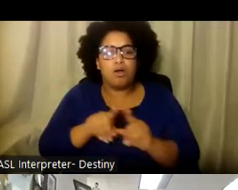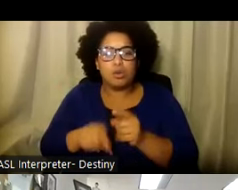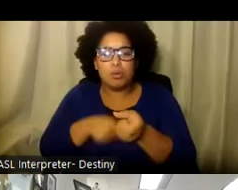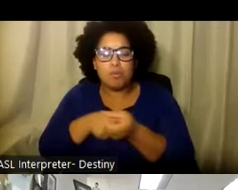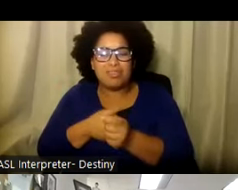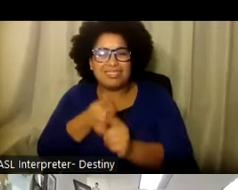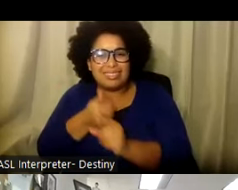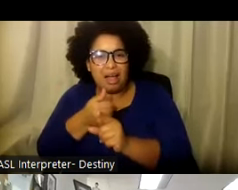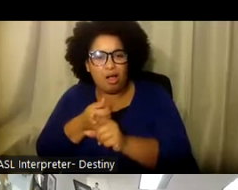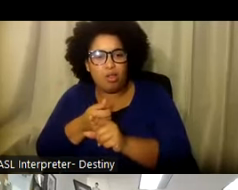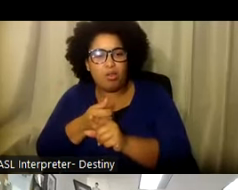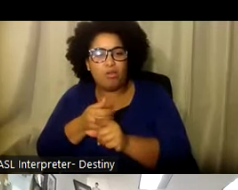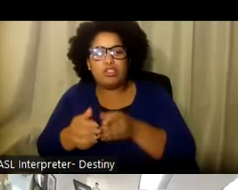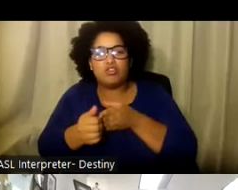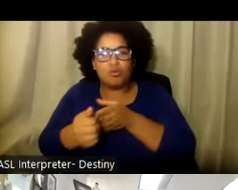and